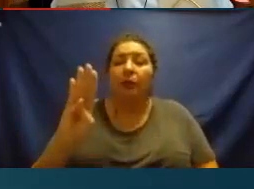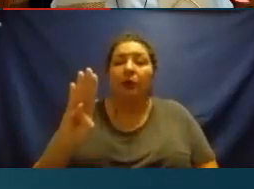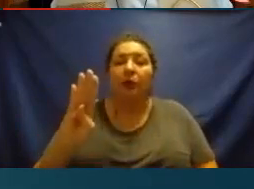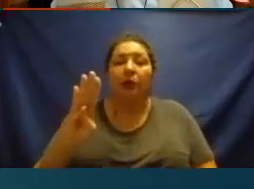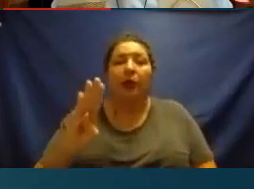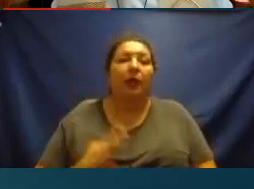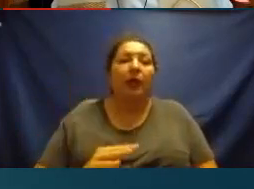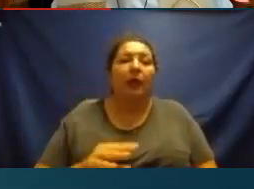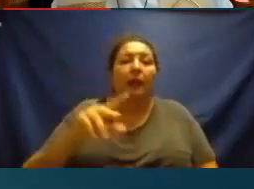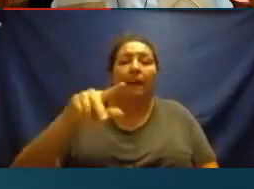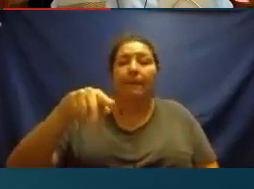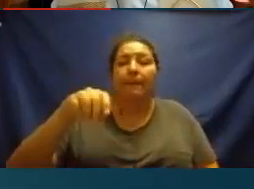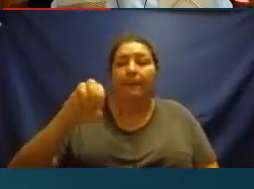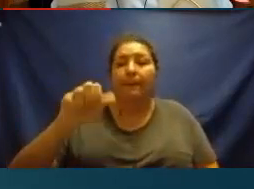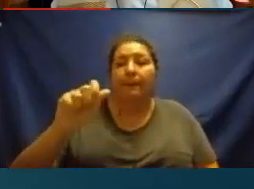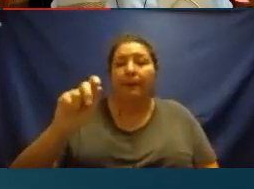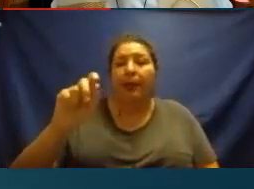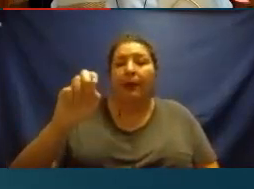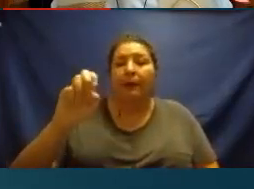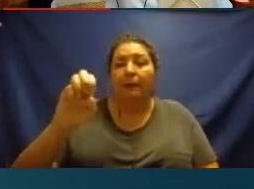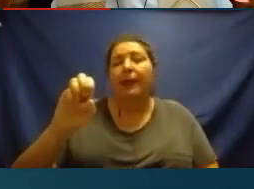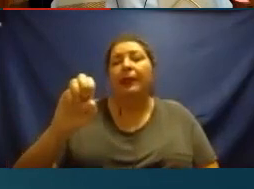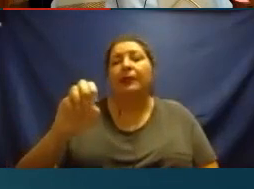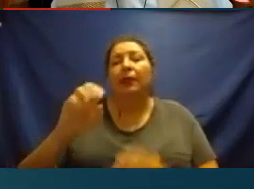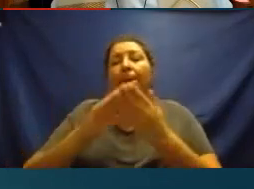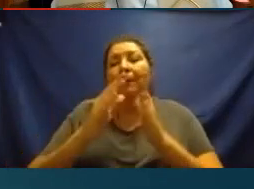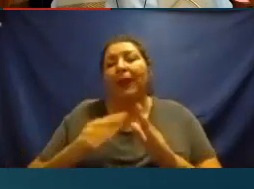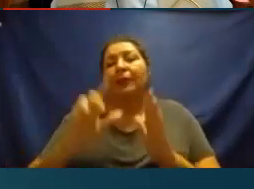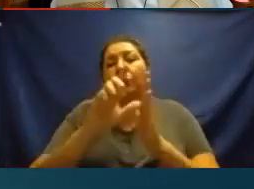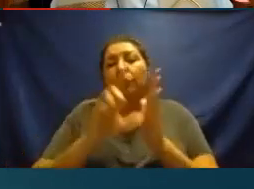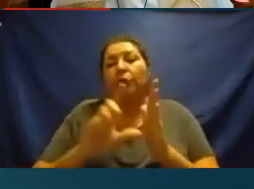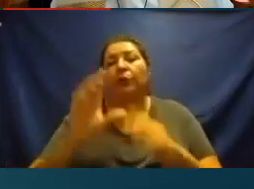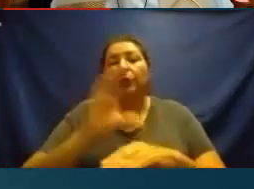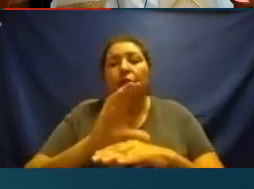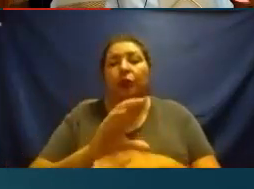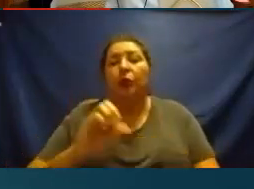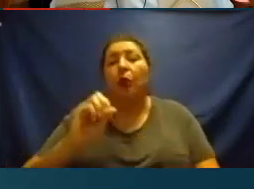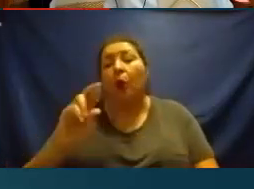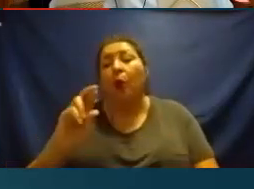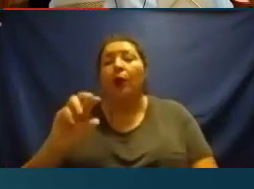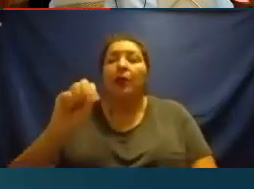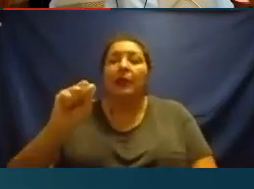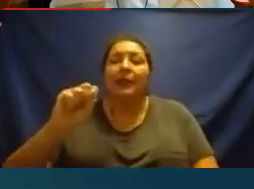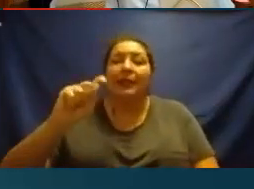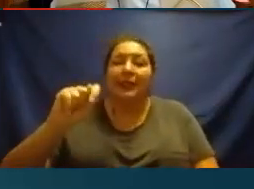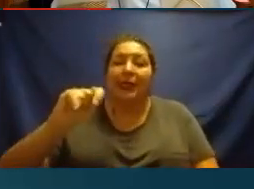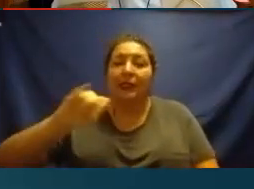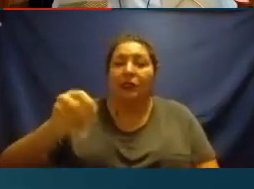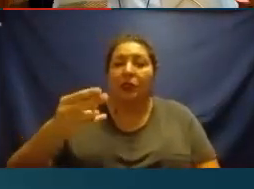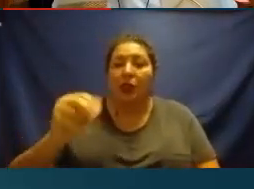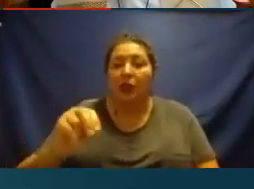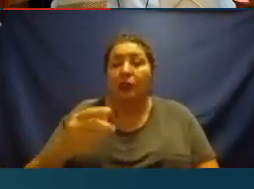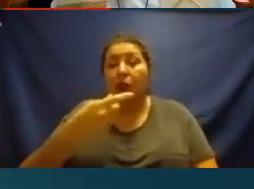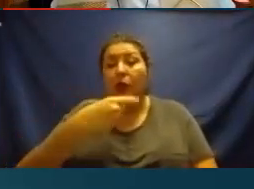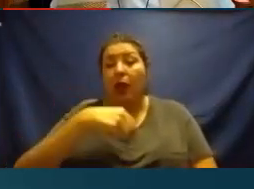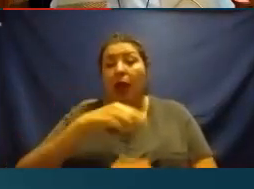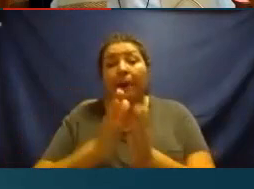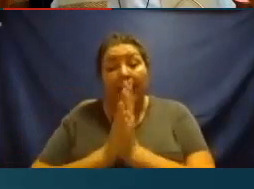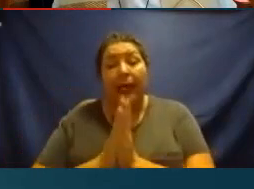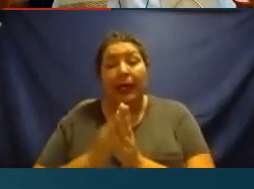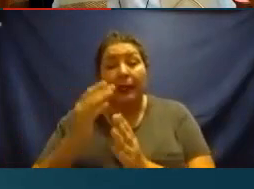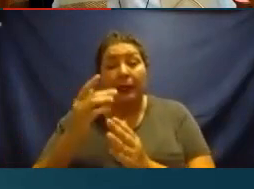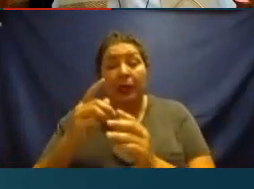Rivera, or St. John Lutheran Church, North Long Beach. I would ask that as we begin our service that you